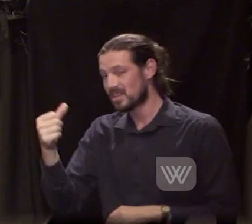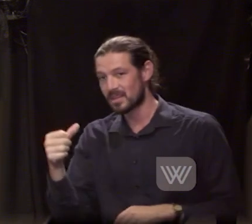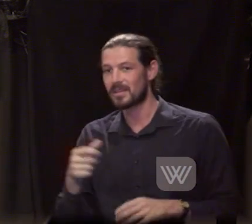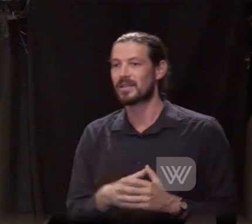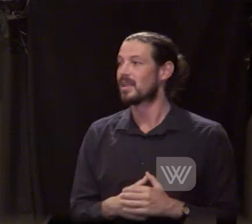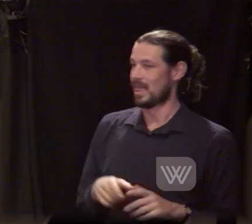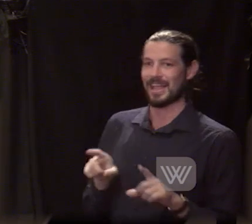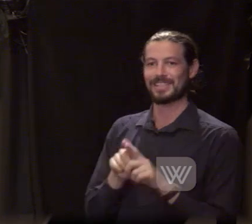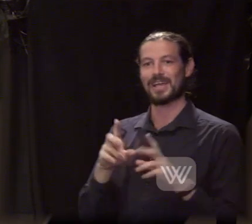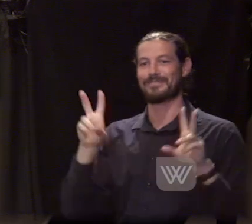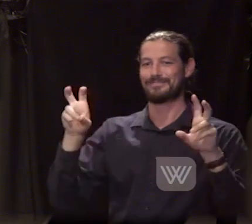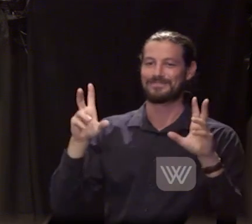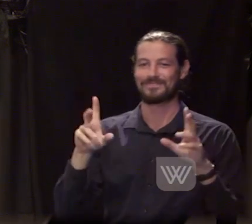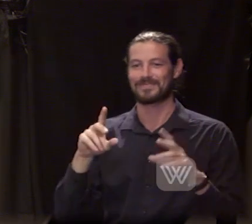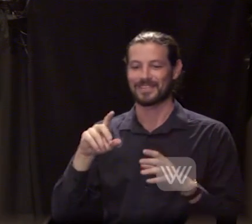gold.